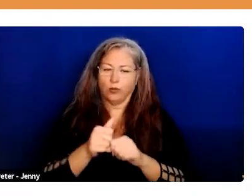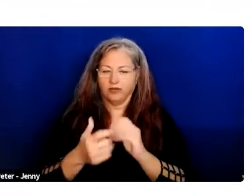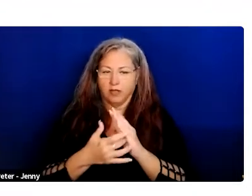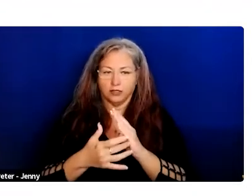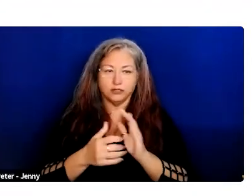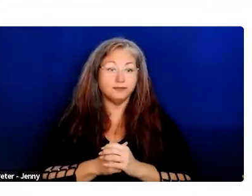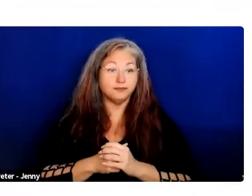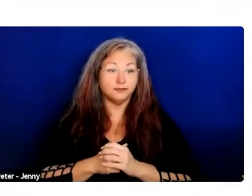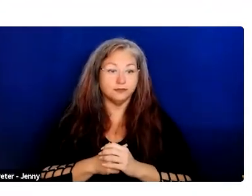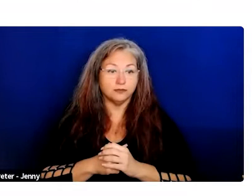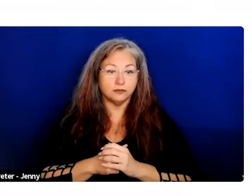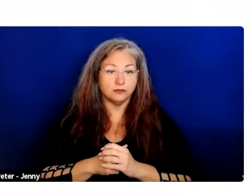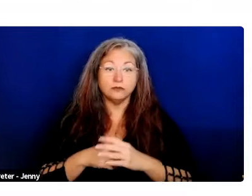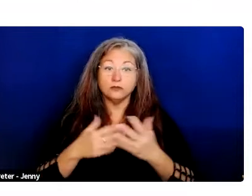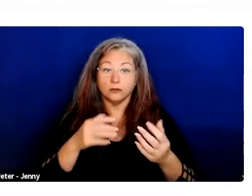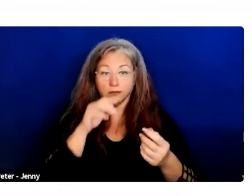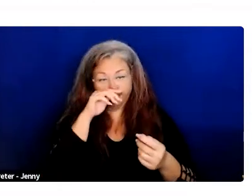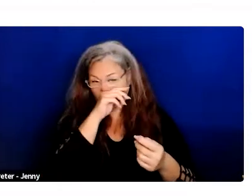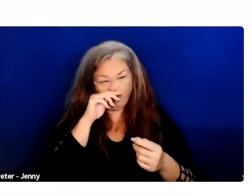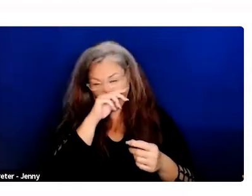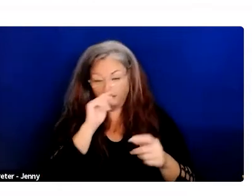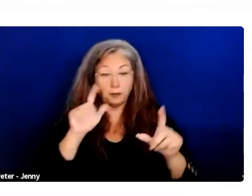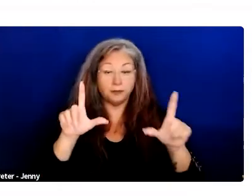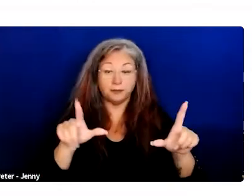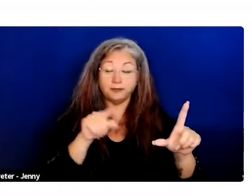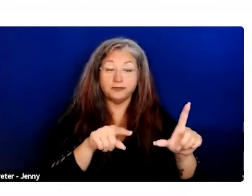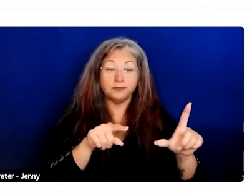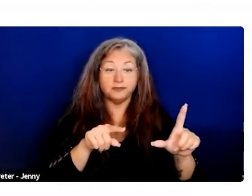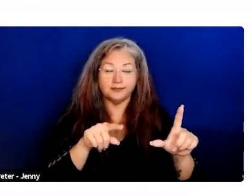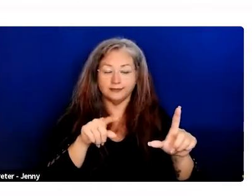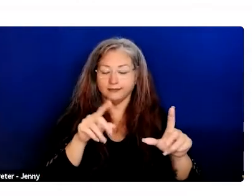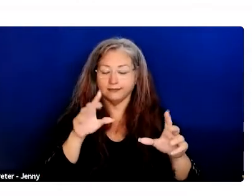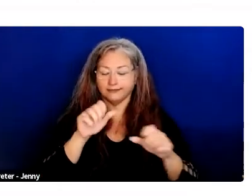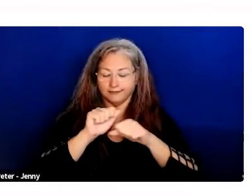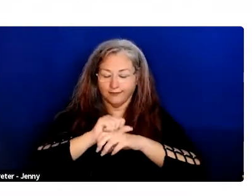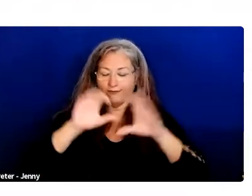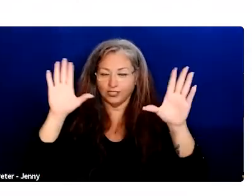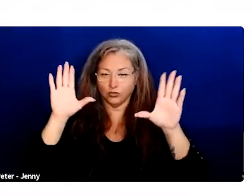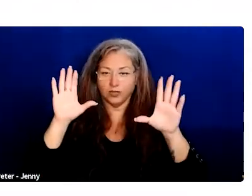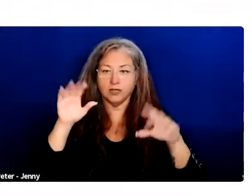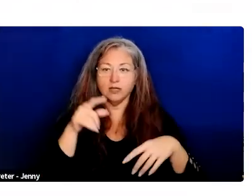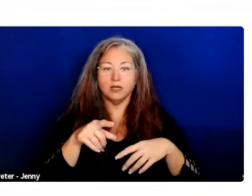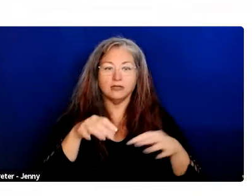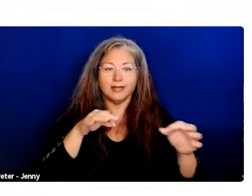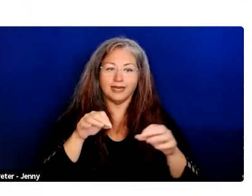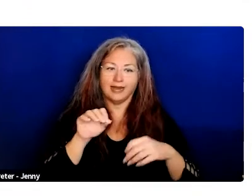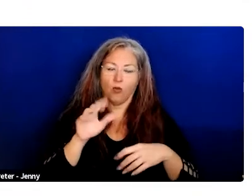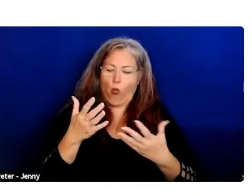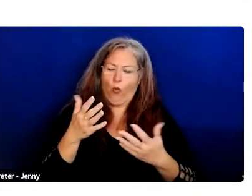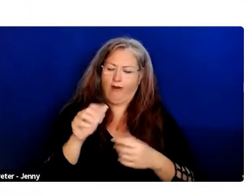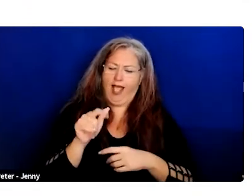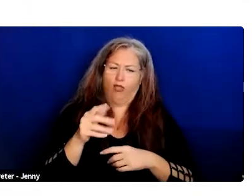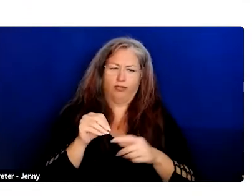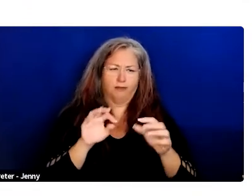please. So this is a visual of what an algorithm is,